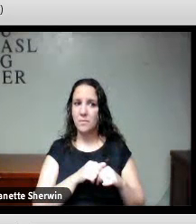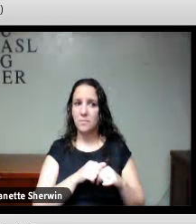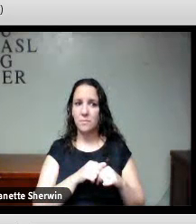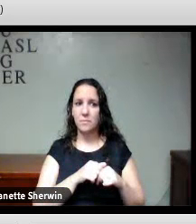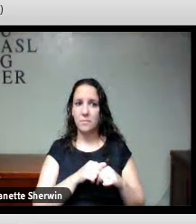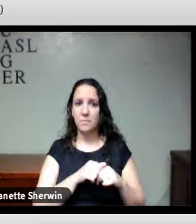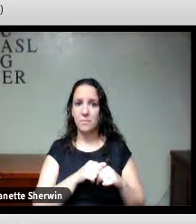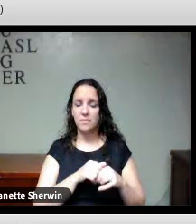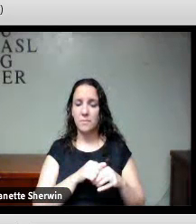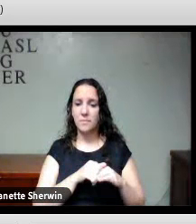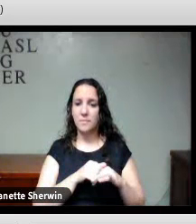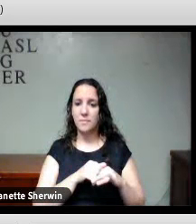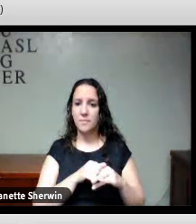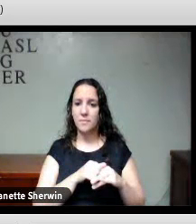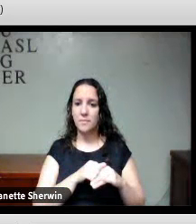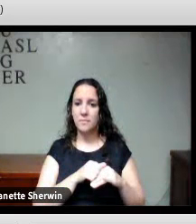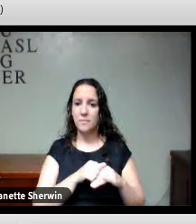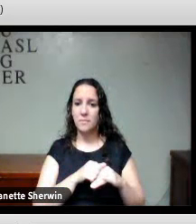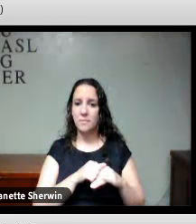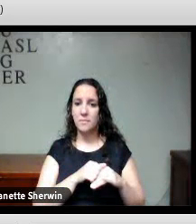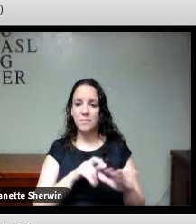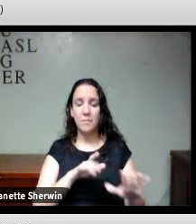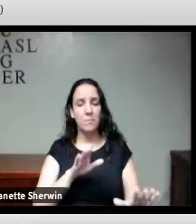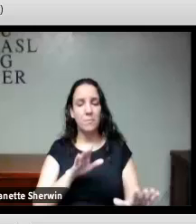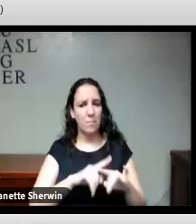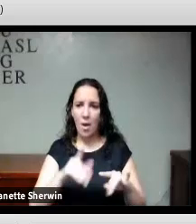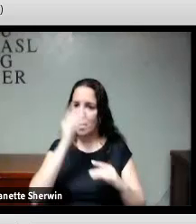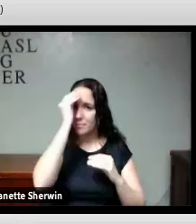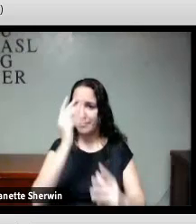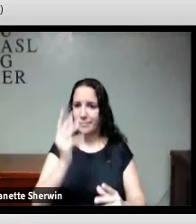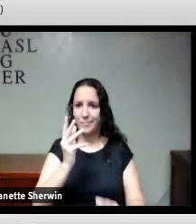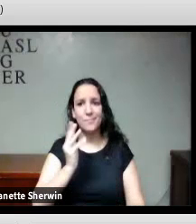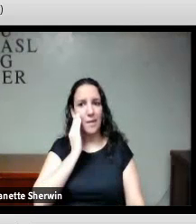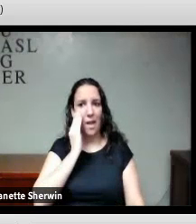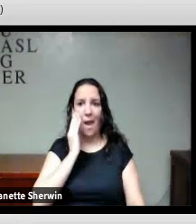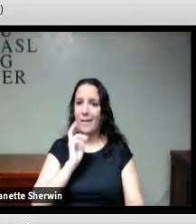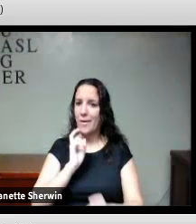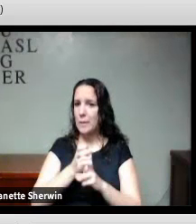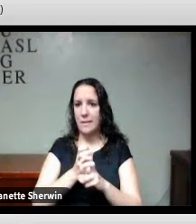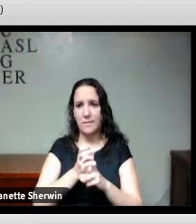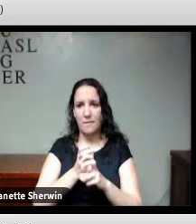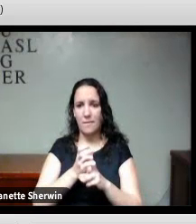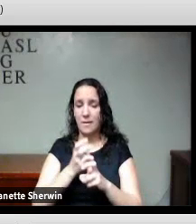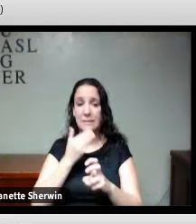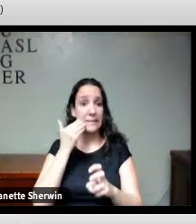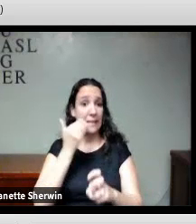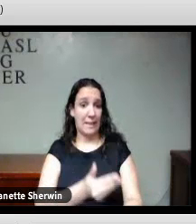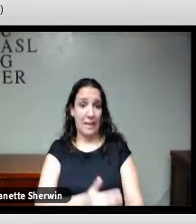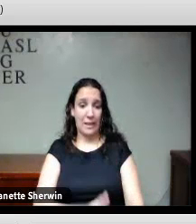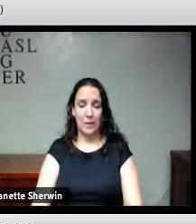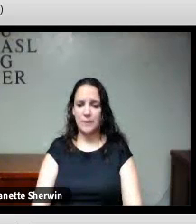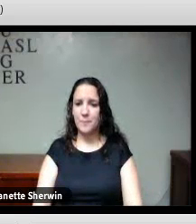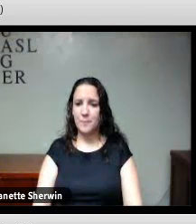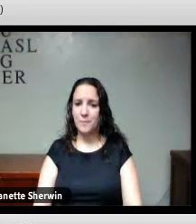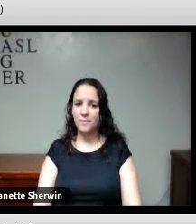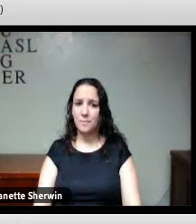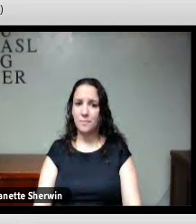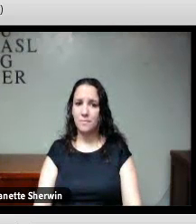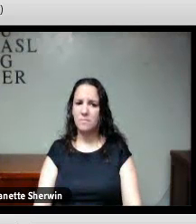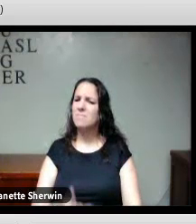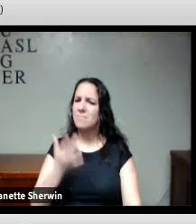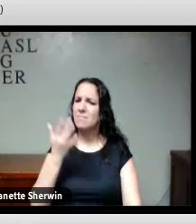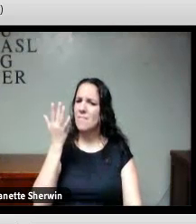morning that it is a very difficult thing to do in the heat of the moment. Let me ask you this. Why is it difficult,